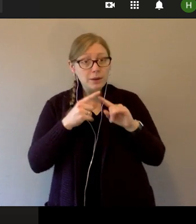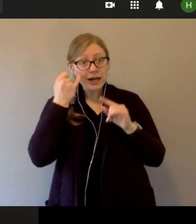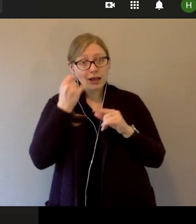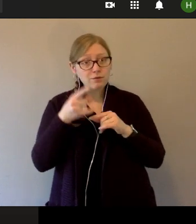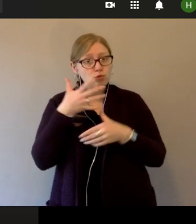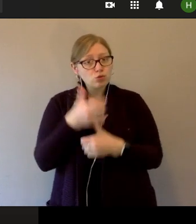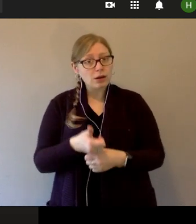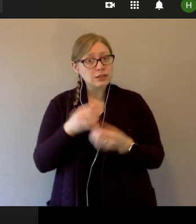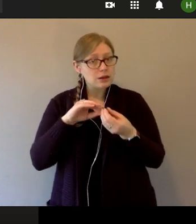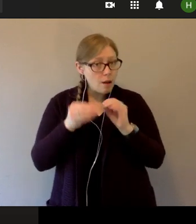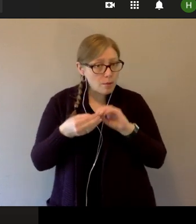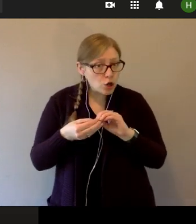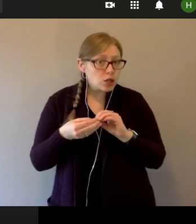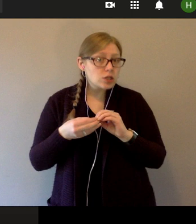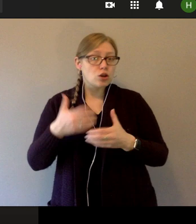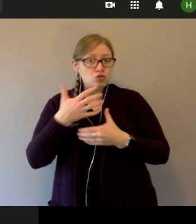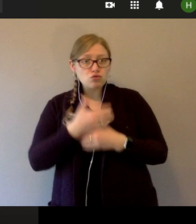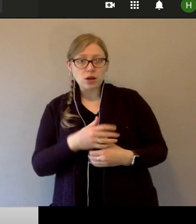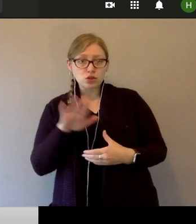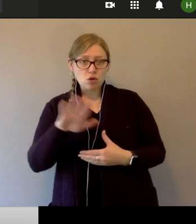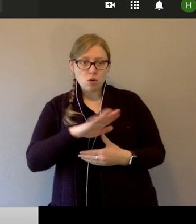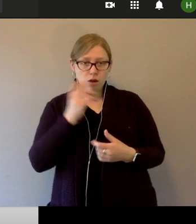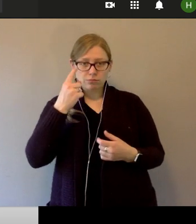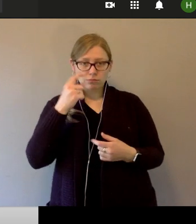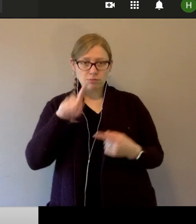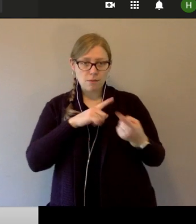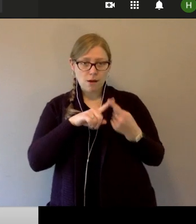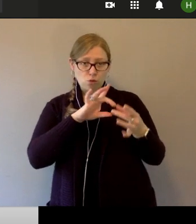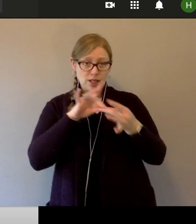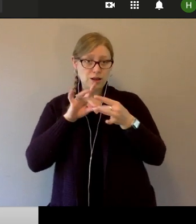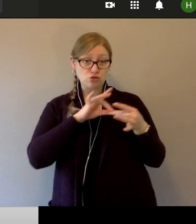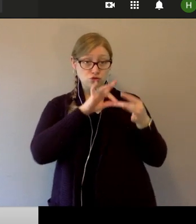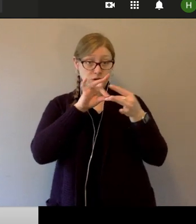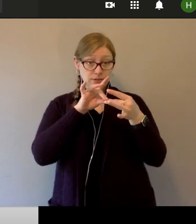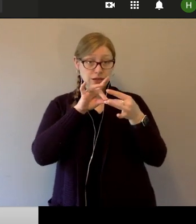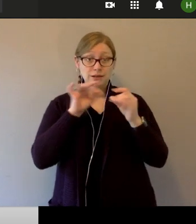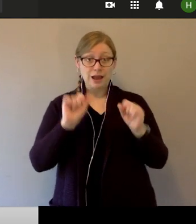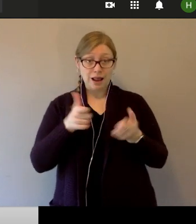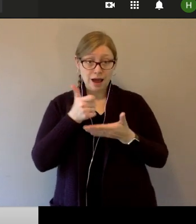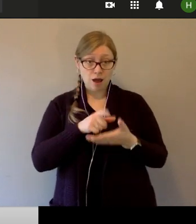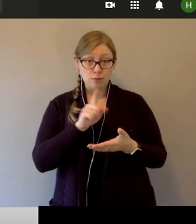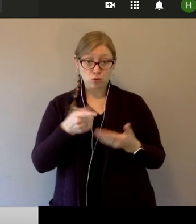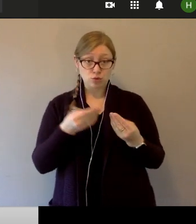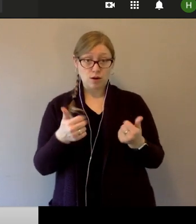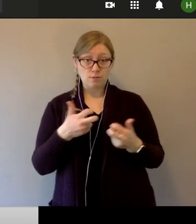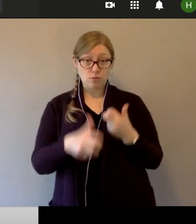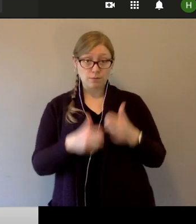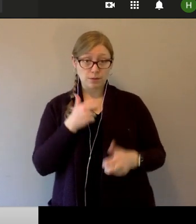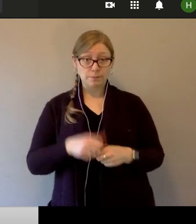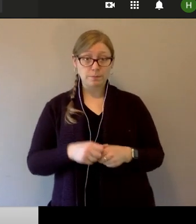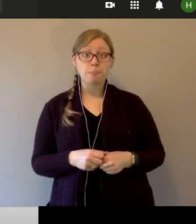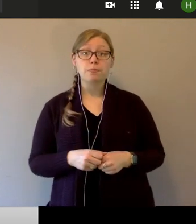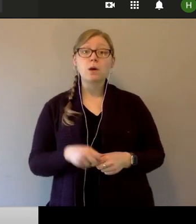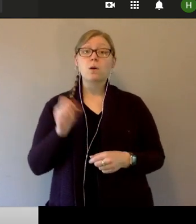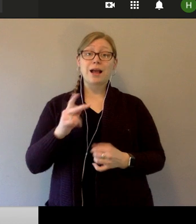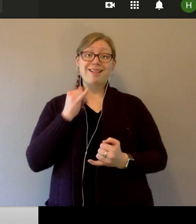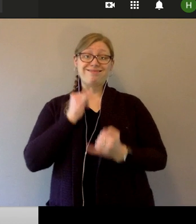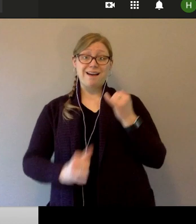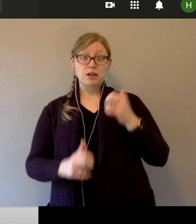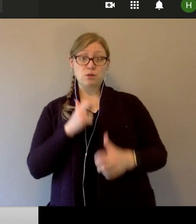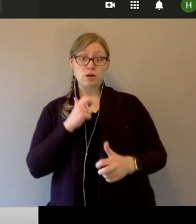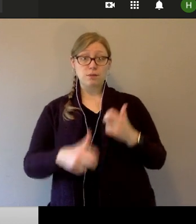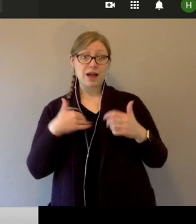the numbers and the relationships. Okay, in this last problem we have a big pole that's going up, and they